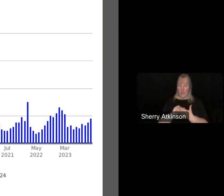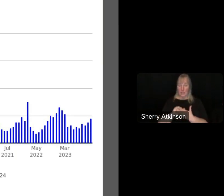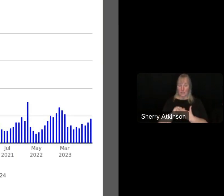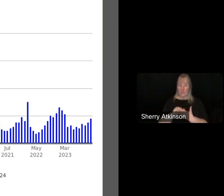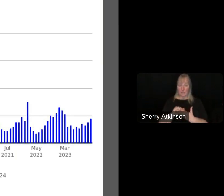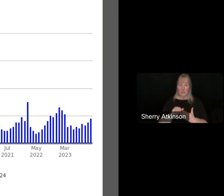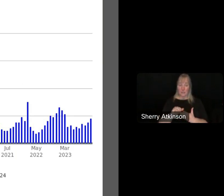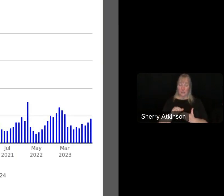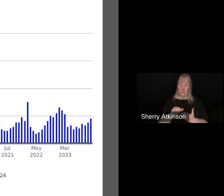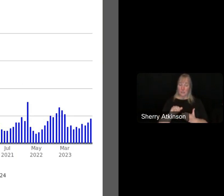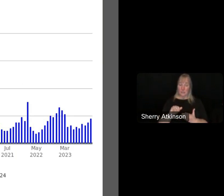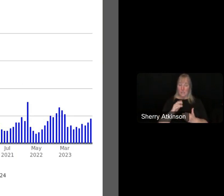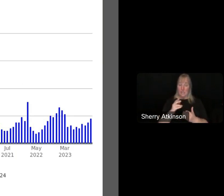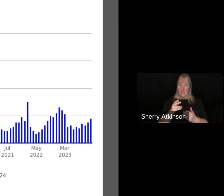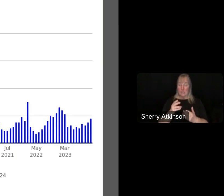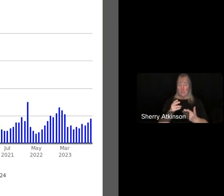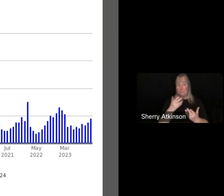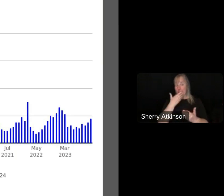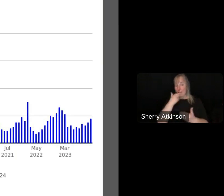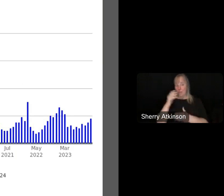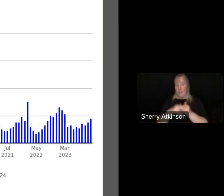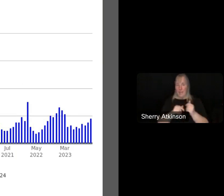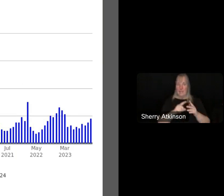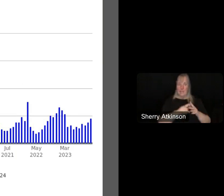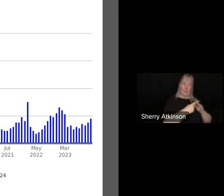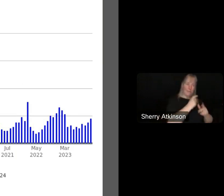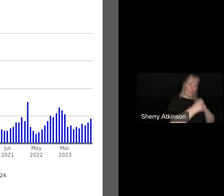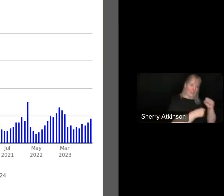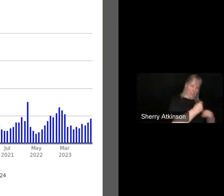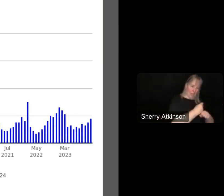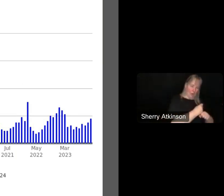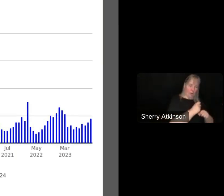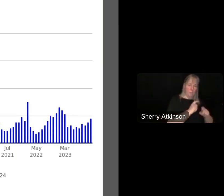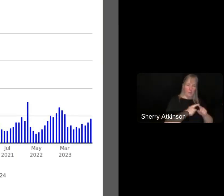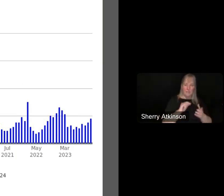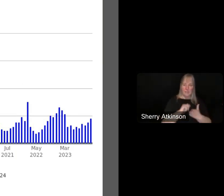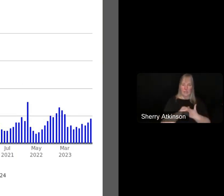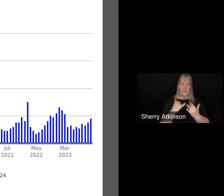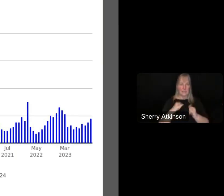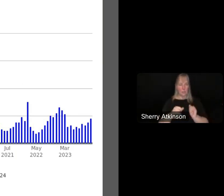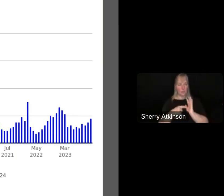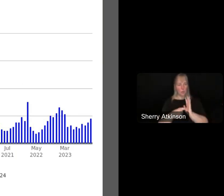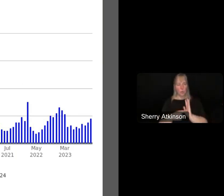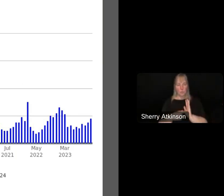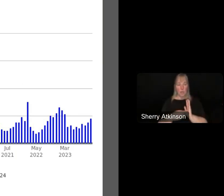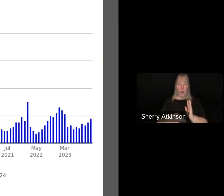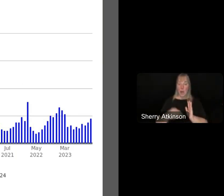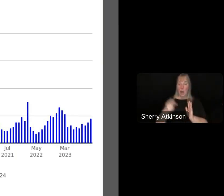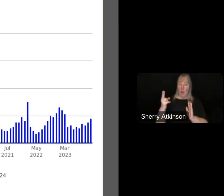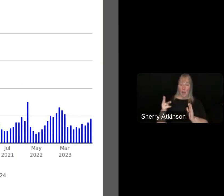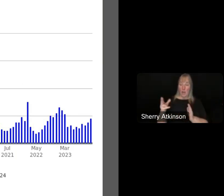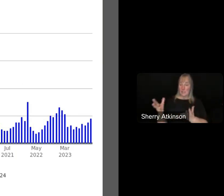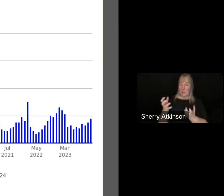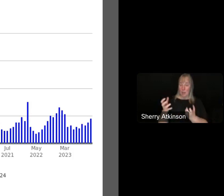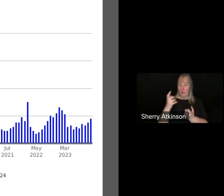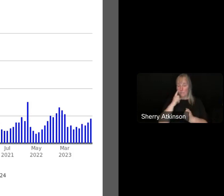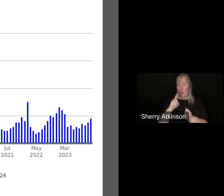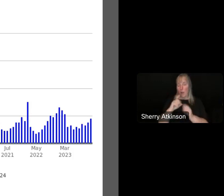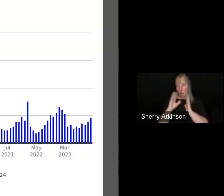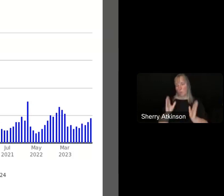was at the beginning of the year. But still, that just shows just a high demand for housing right now, individual residential